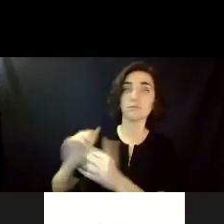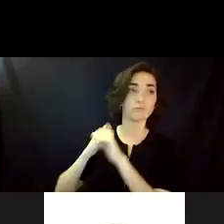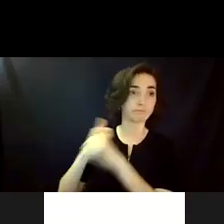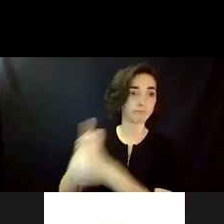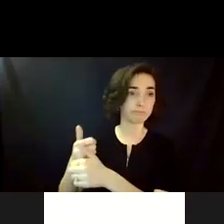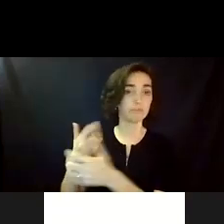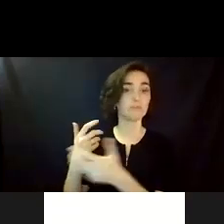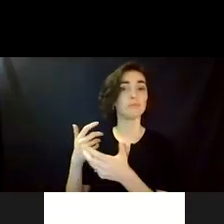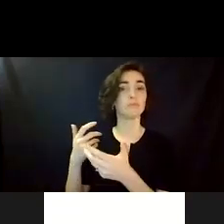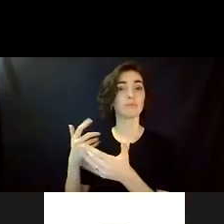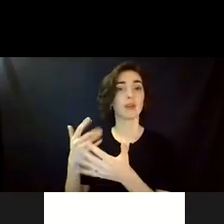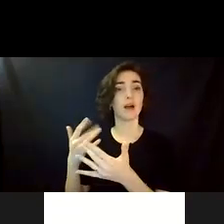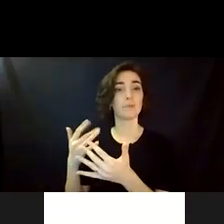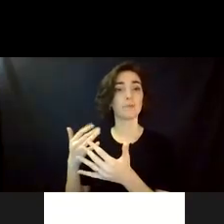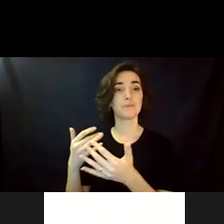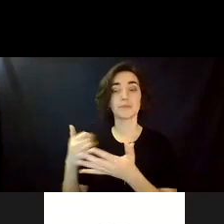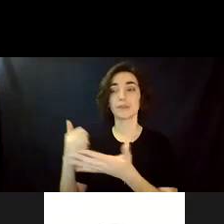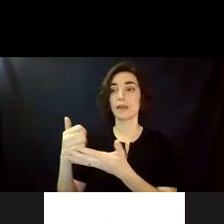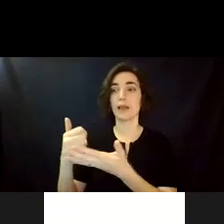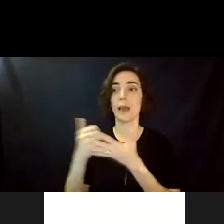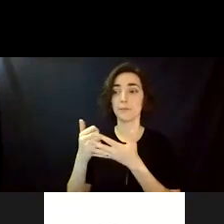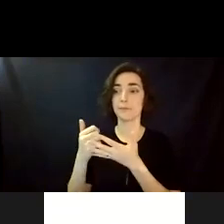helping determine what is